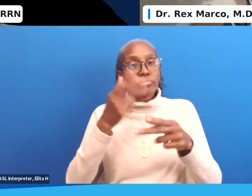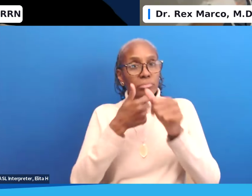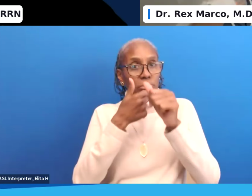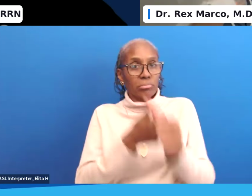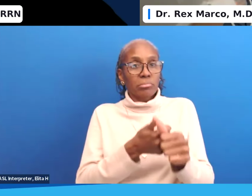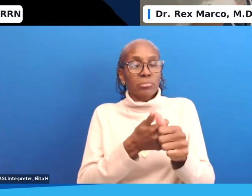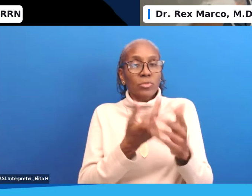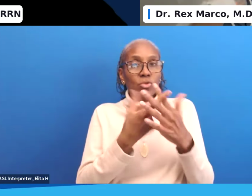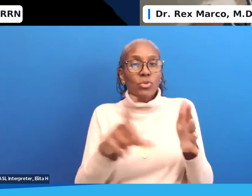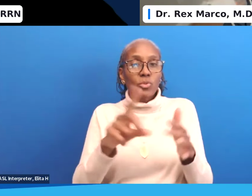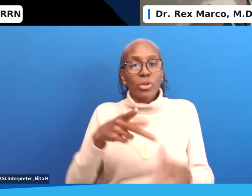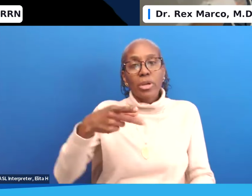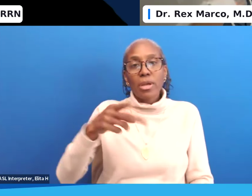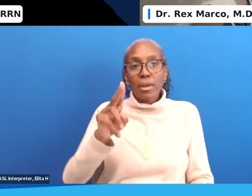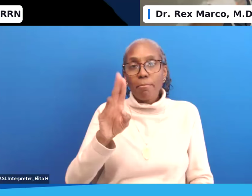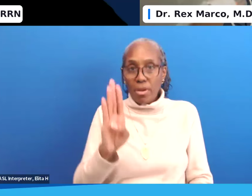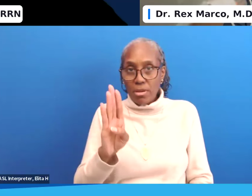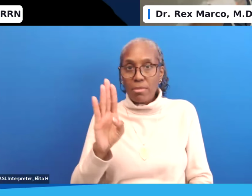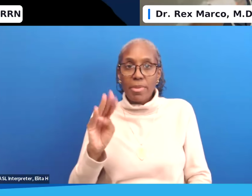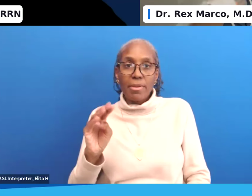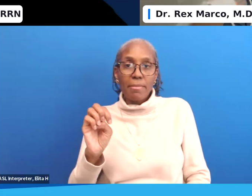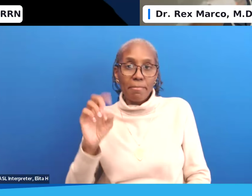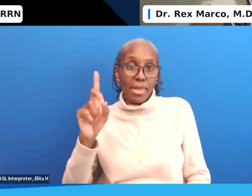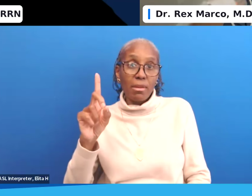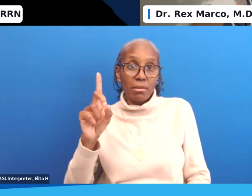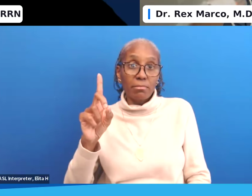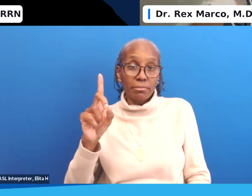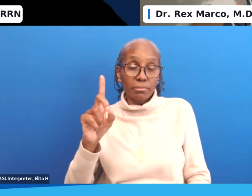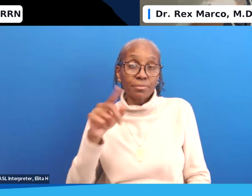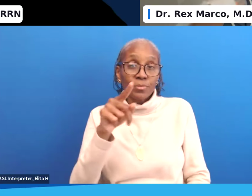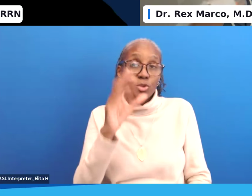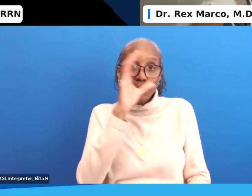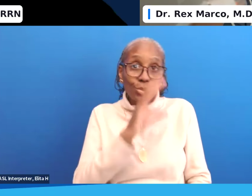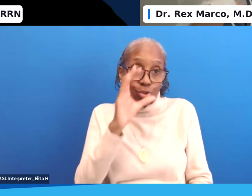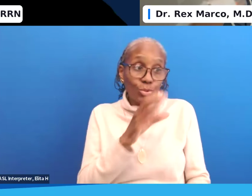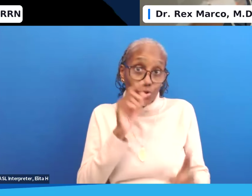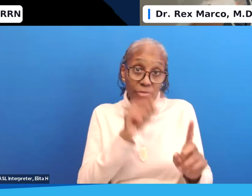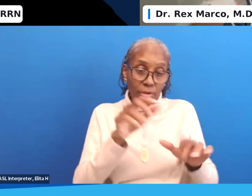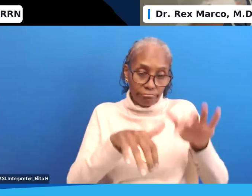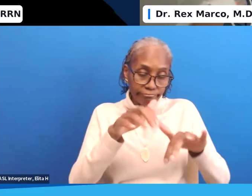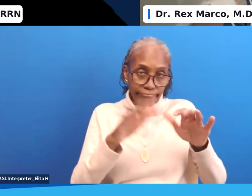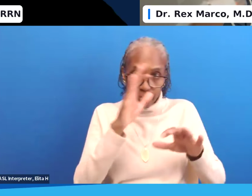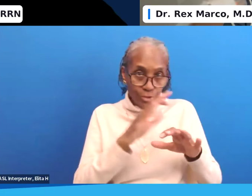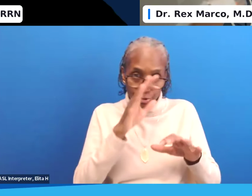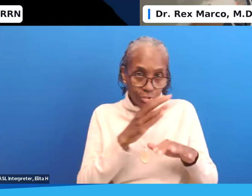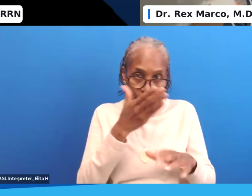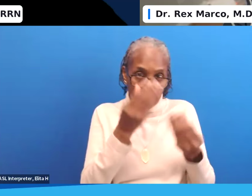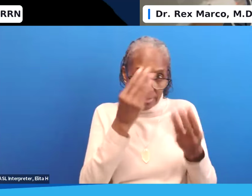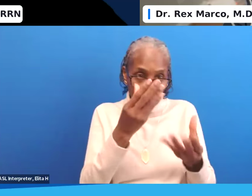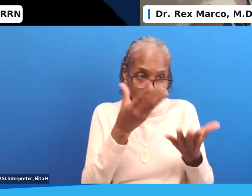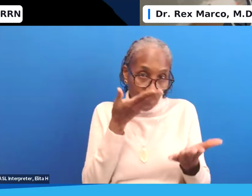is PubMed, and you could do searches on that, and